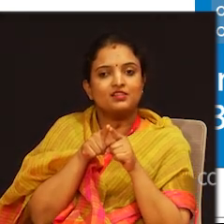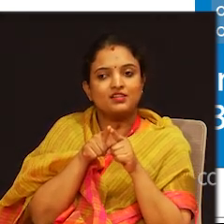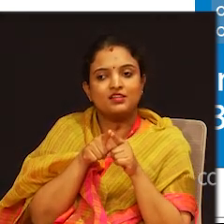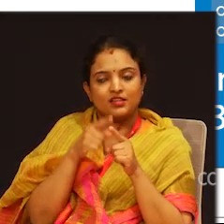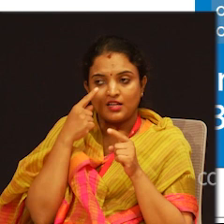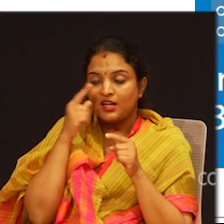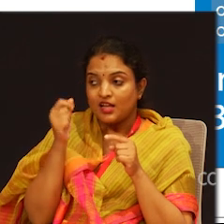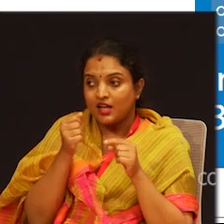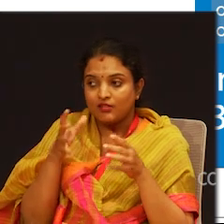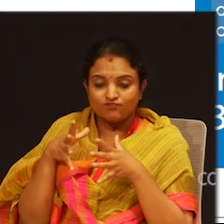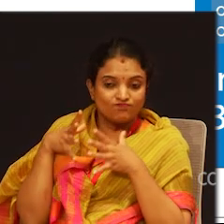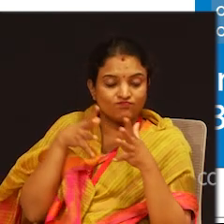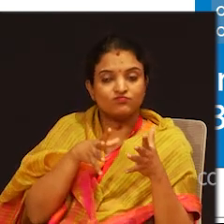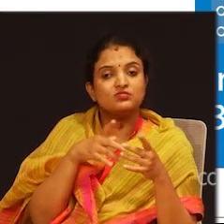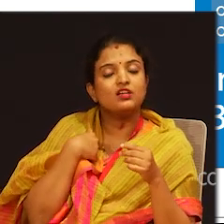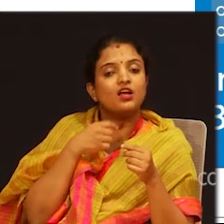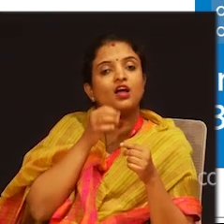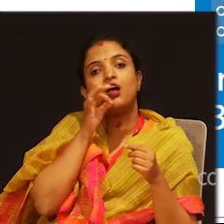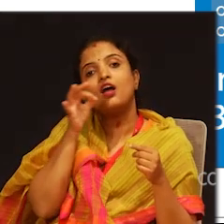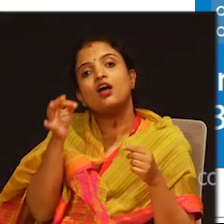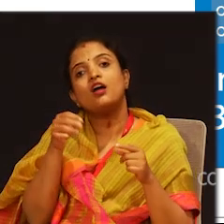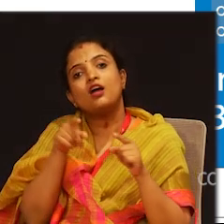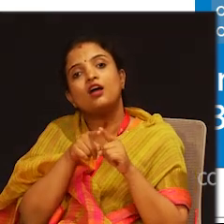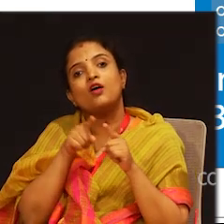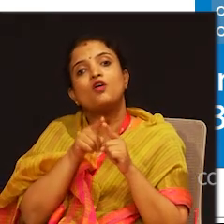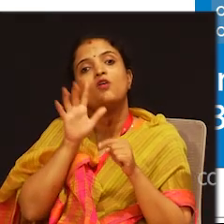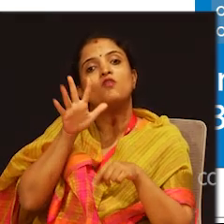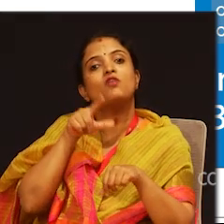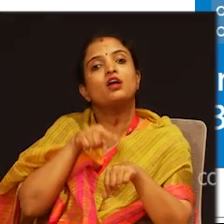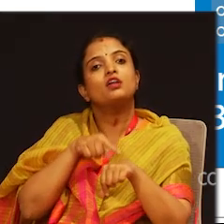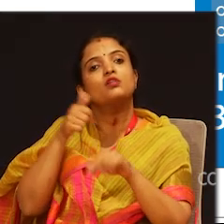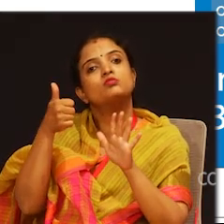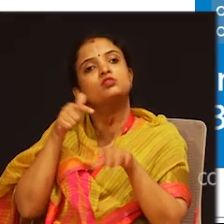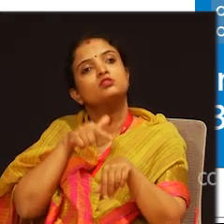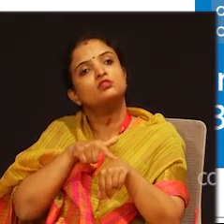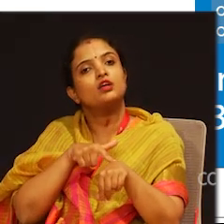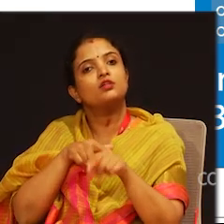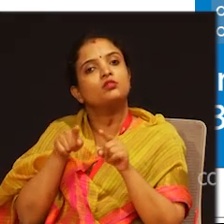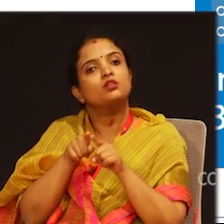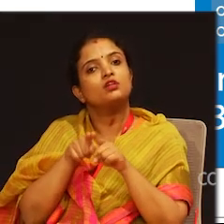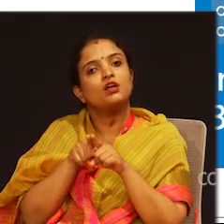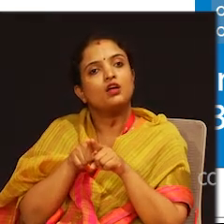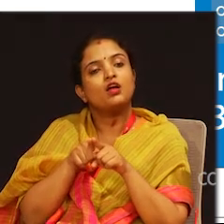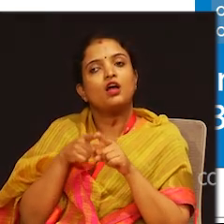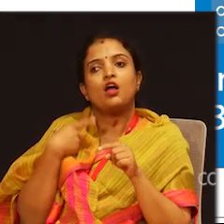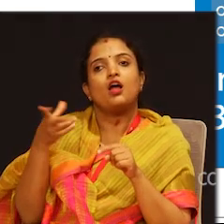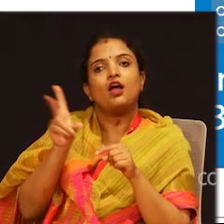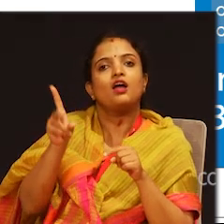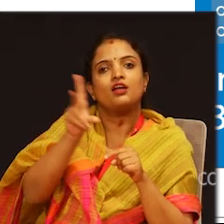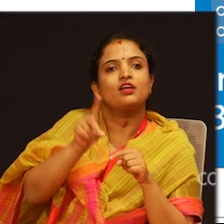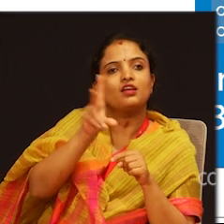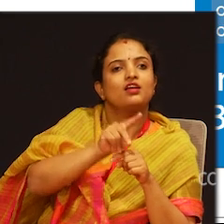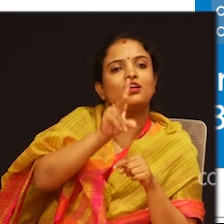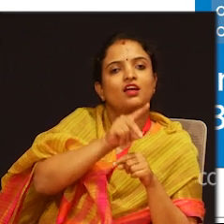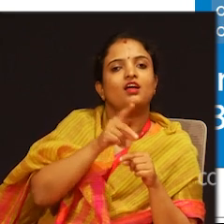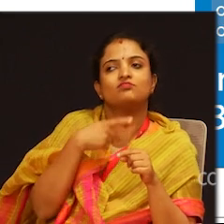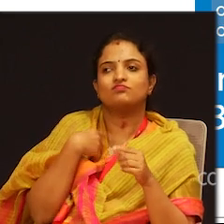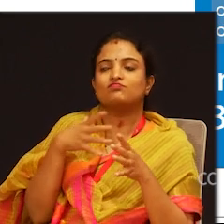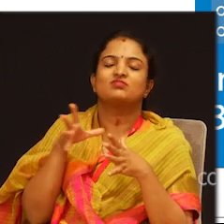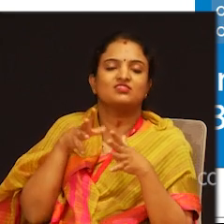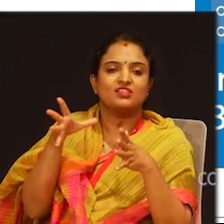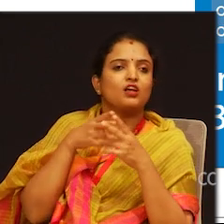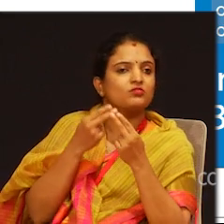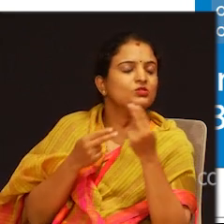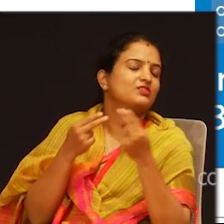narrate to us, and we would ask her to say it 5 times, 6 times, and then say, again, please repeat it. And it would never be